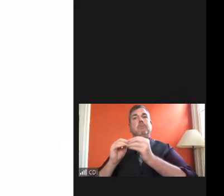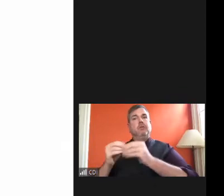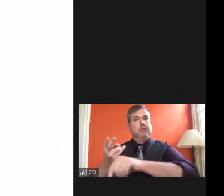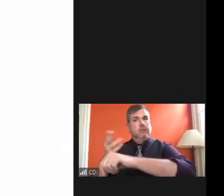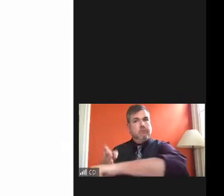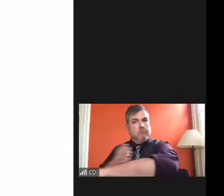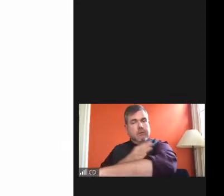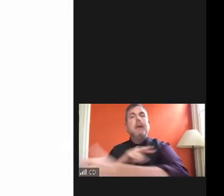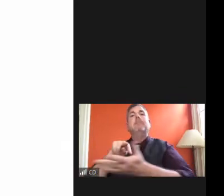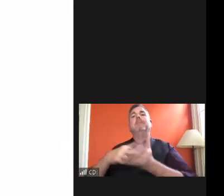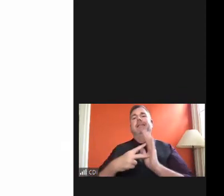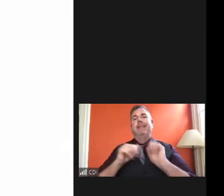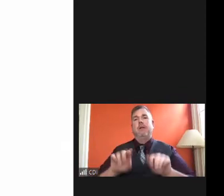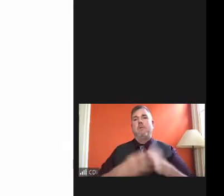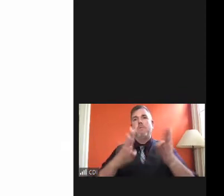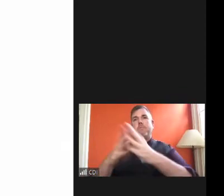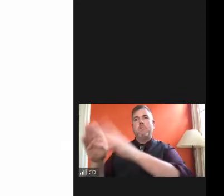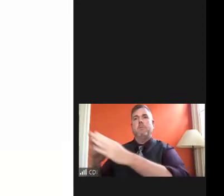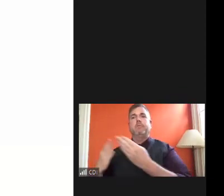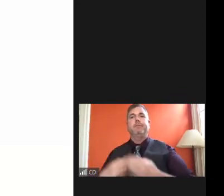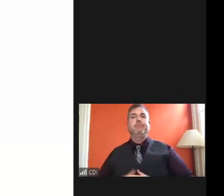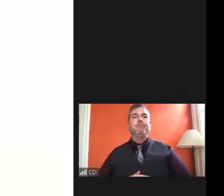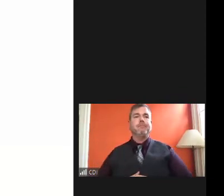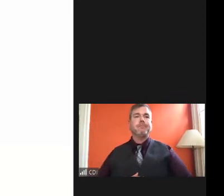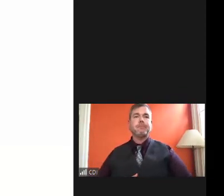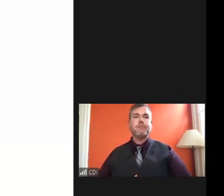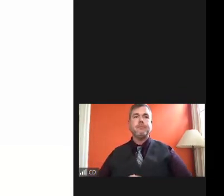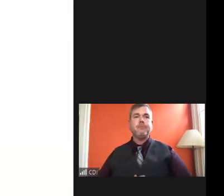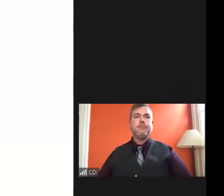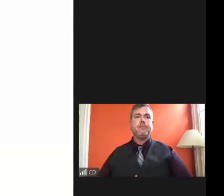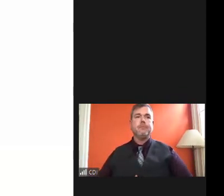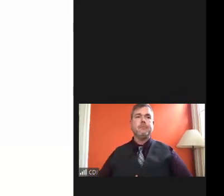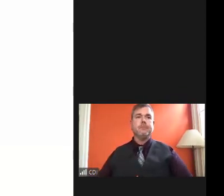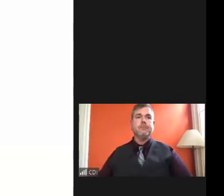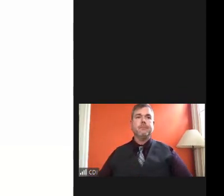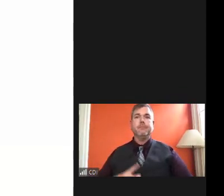that we're in this together, and we can do it.